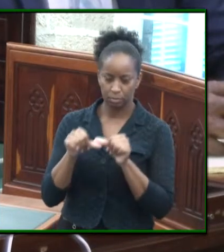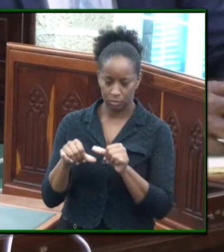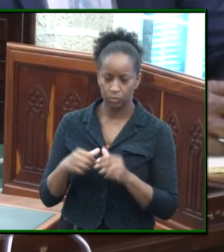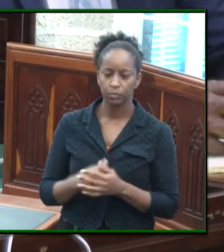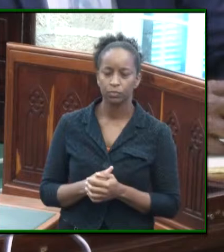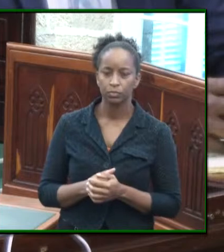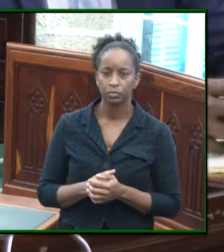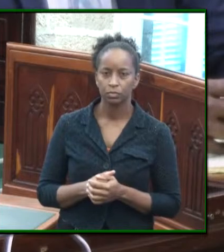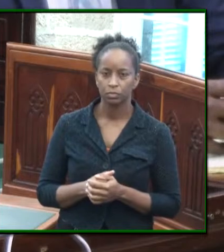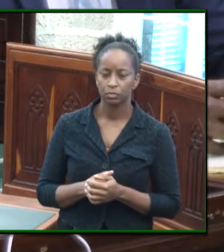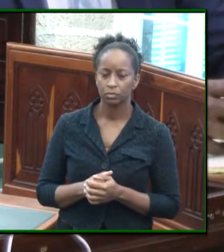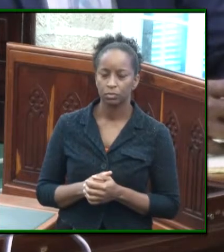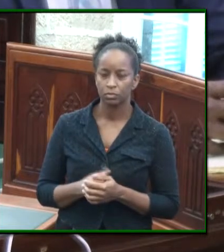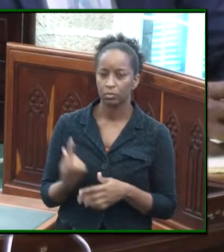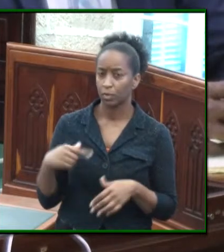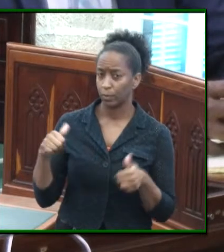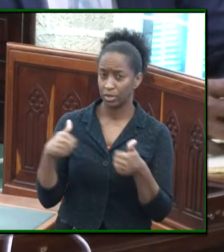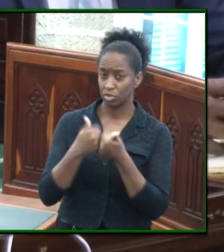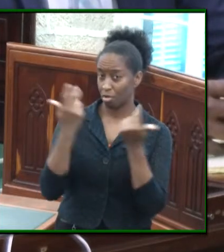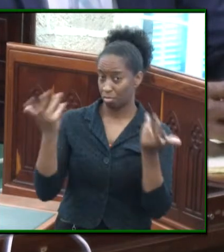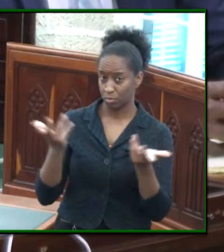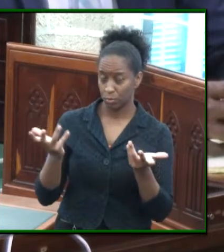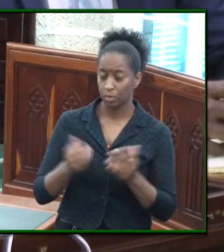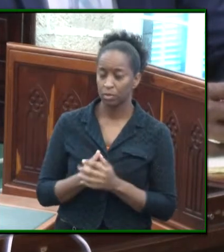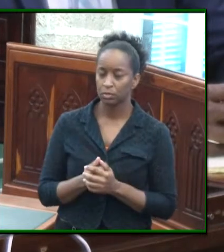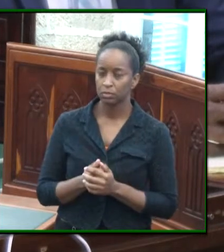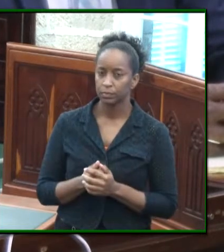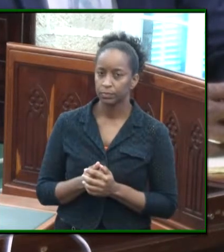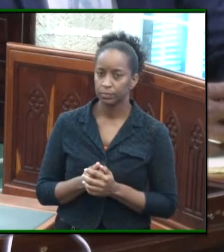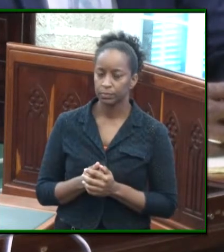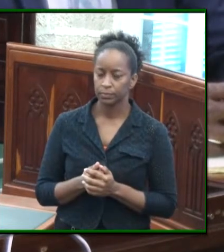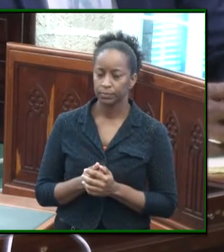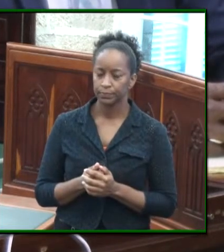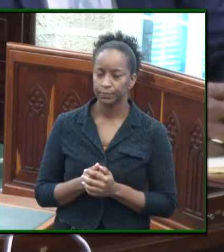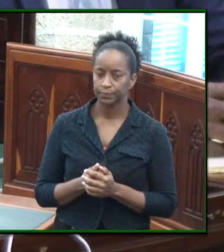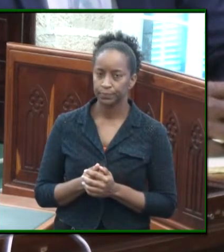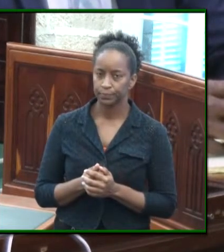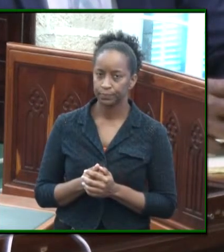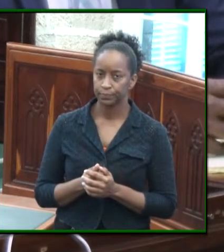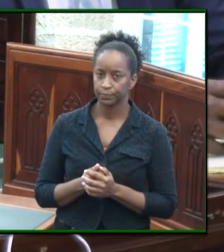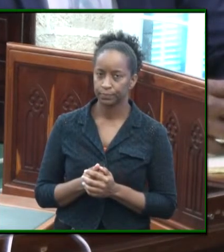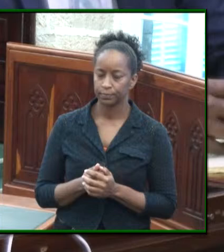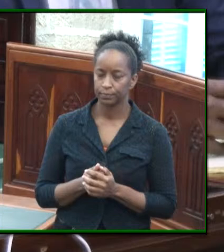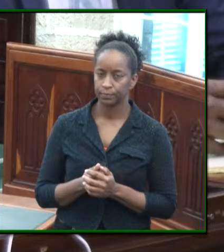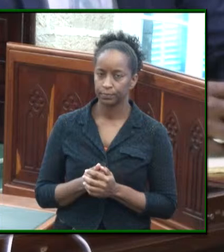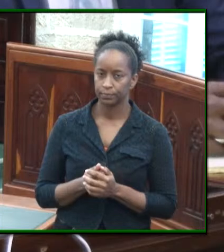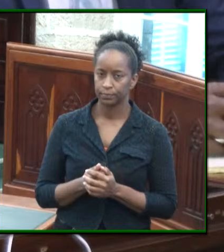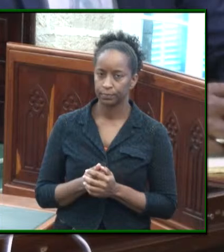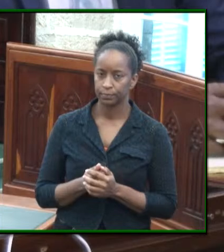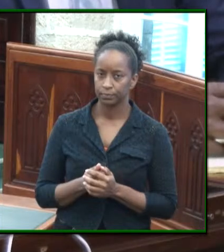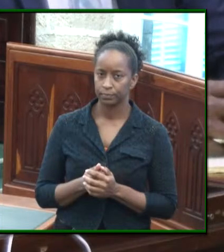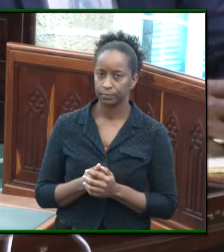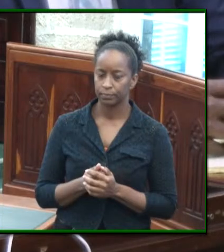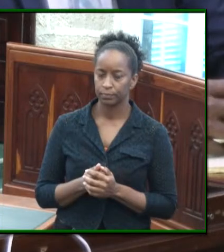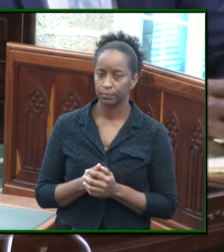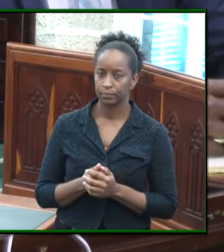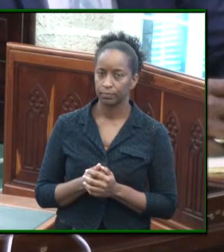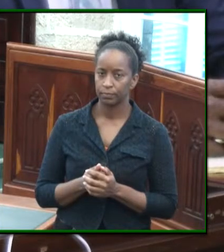process. And when I say that it is a challenge, it is because whenever an